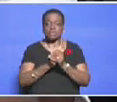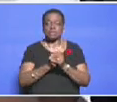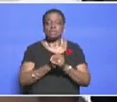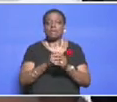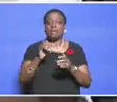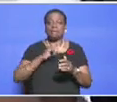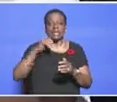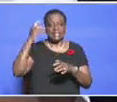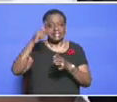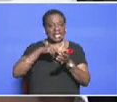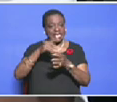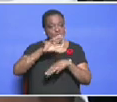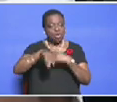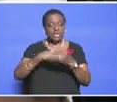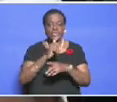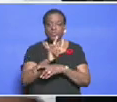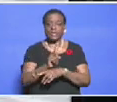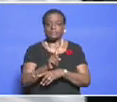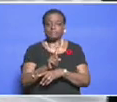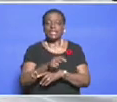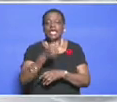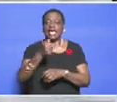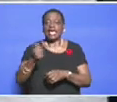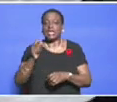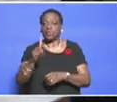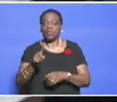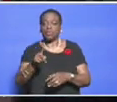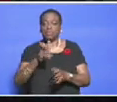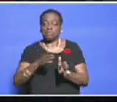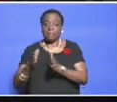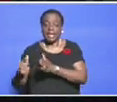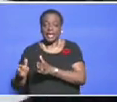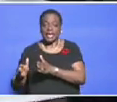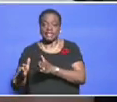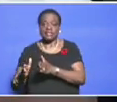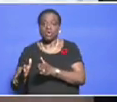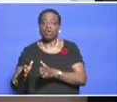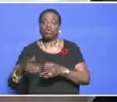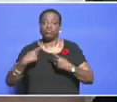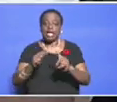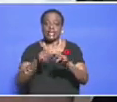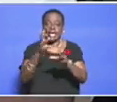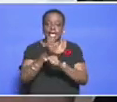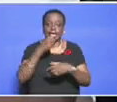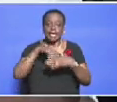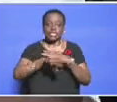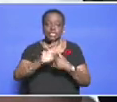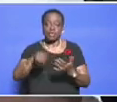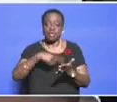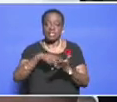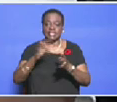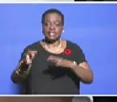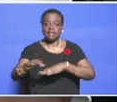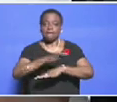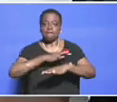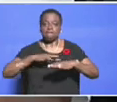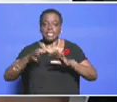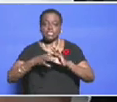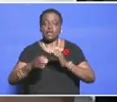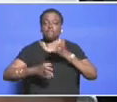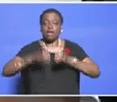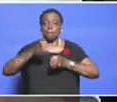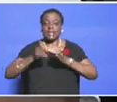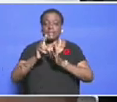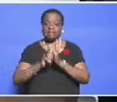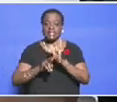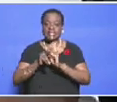psyche all is one. So I'd say anybody prepared trying to do this competition or anybody who's trying to get into this actual feel of